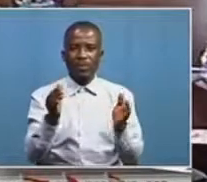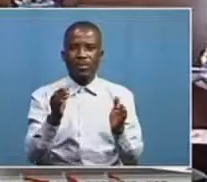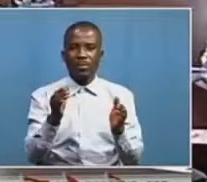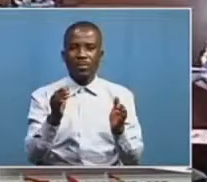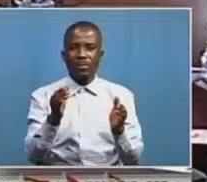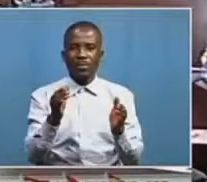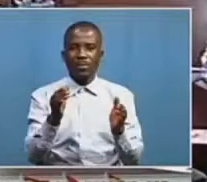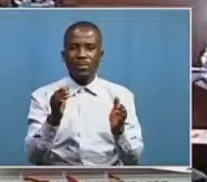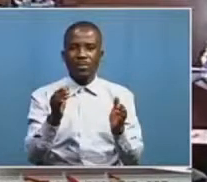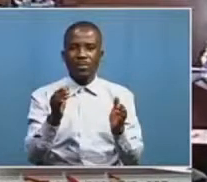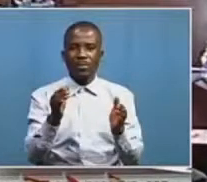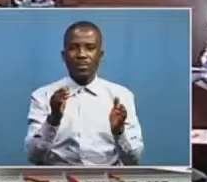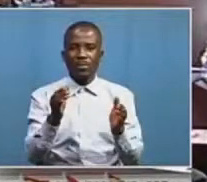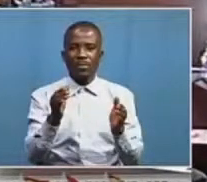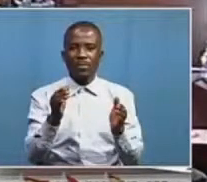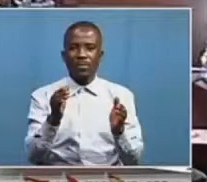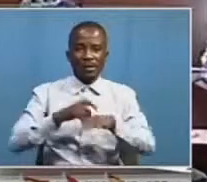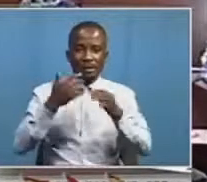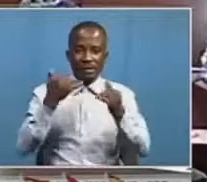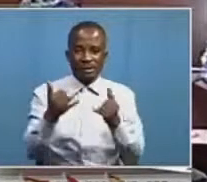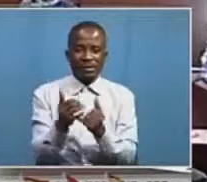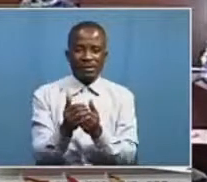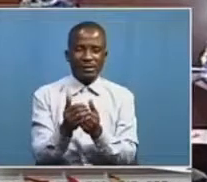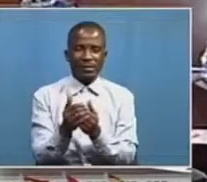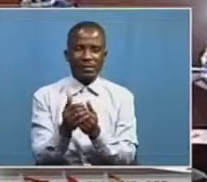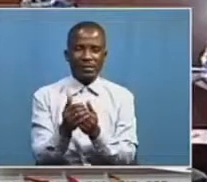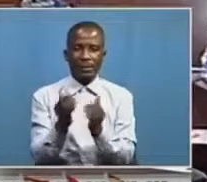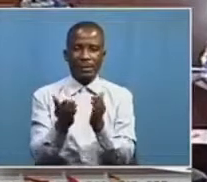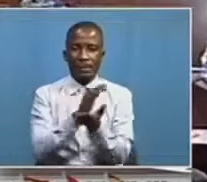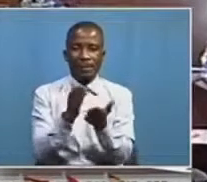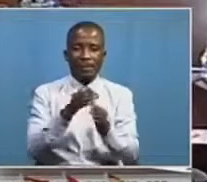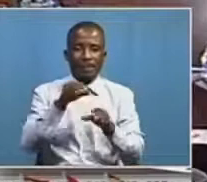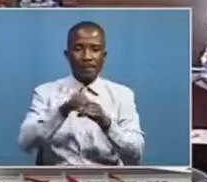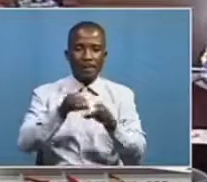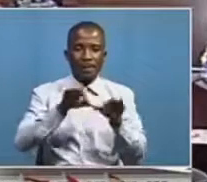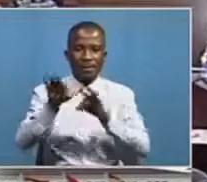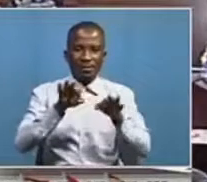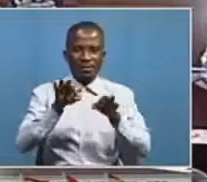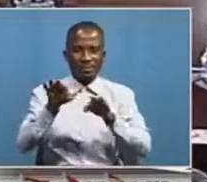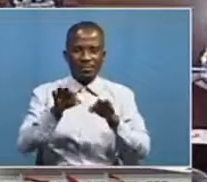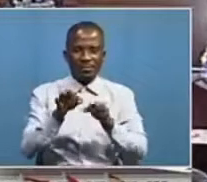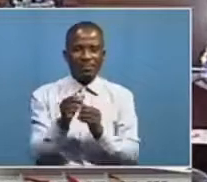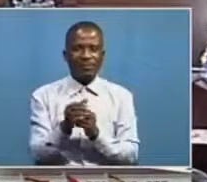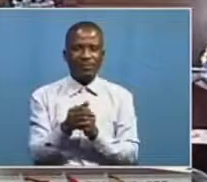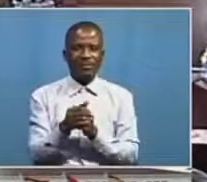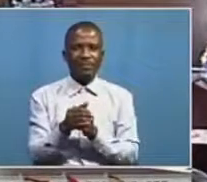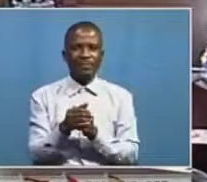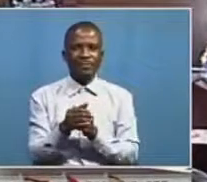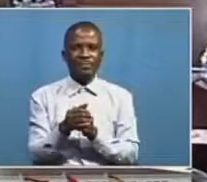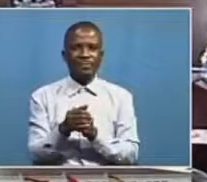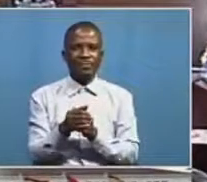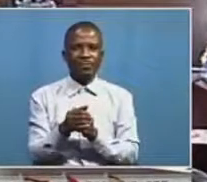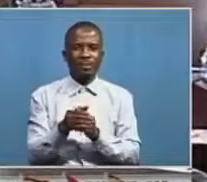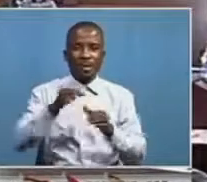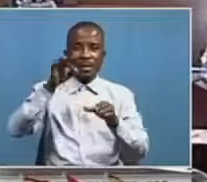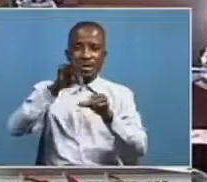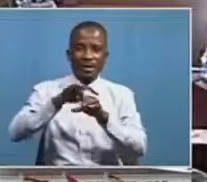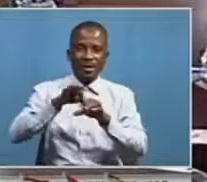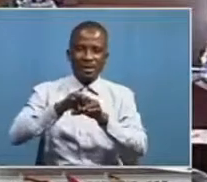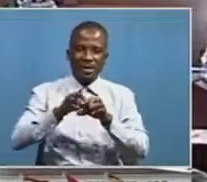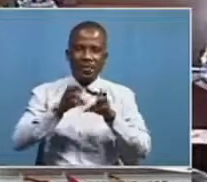versus Mahama and another, Supra, at page 439, quote, elections are complex